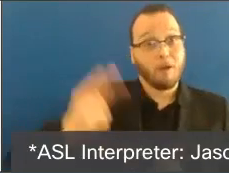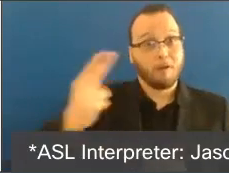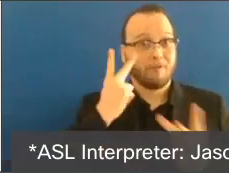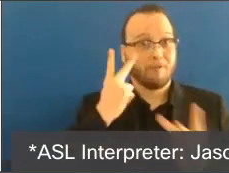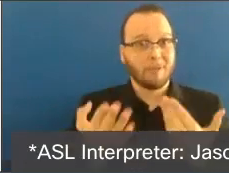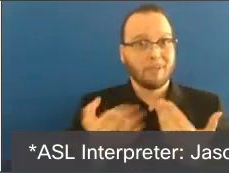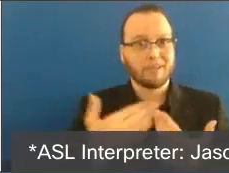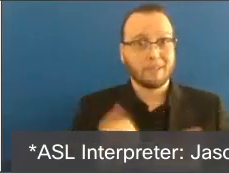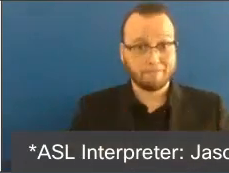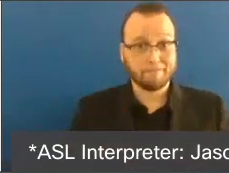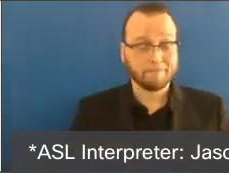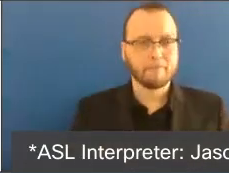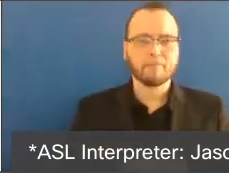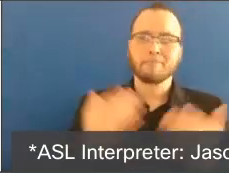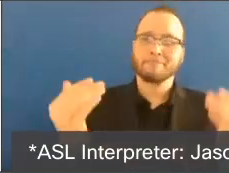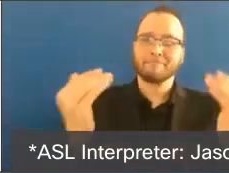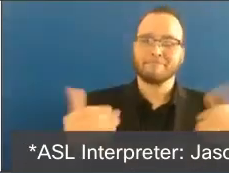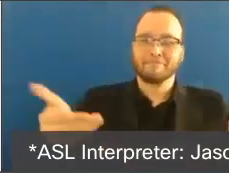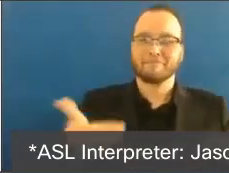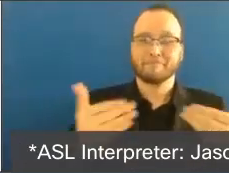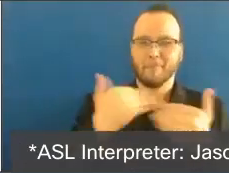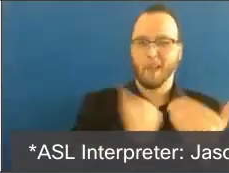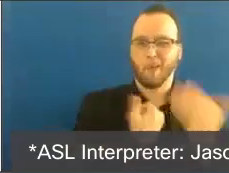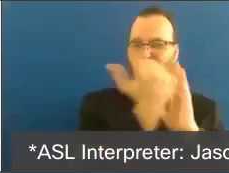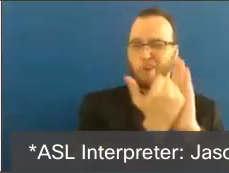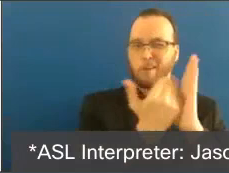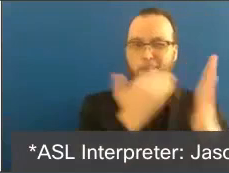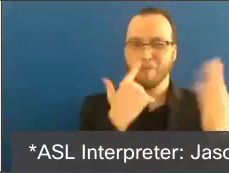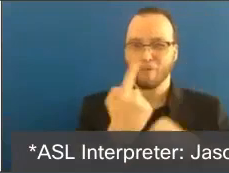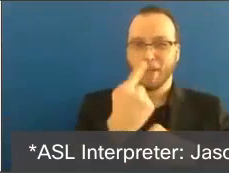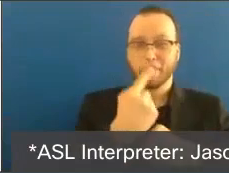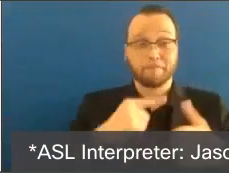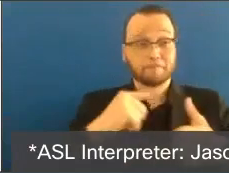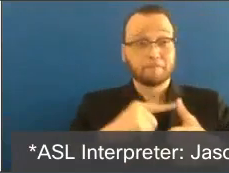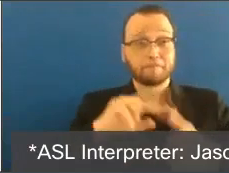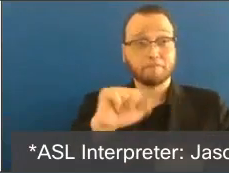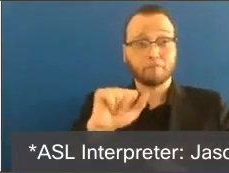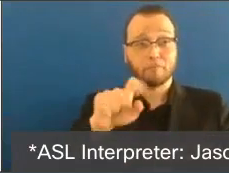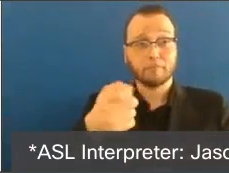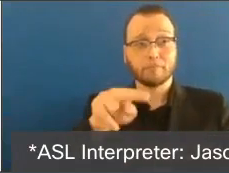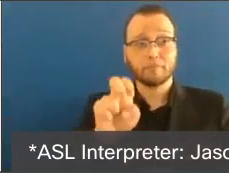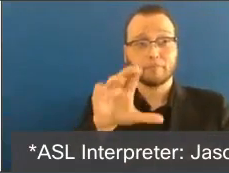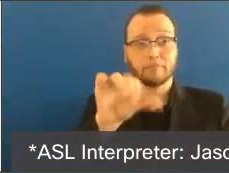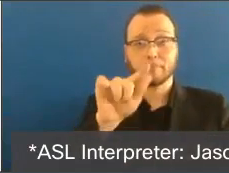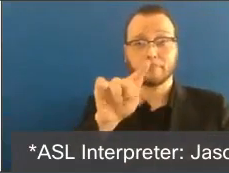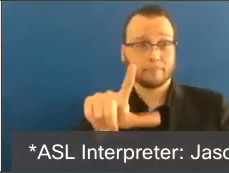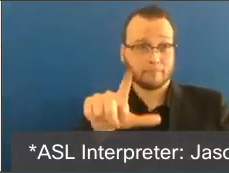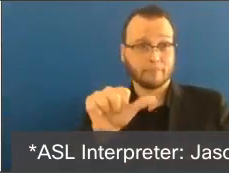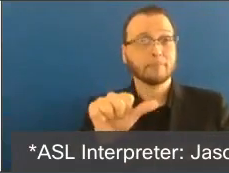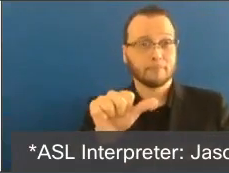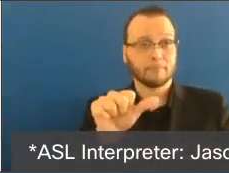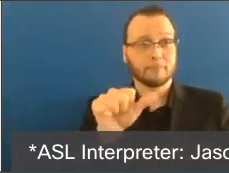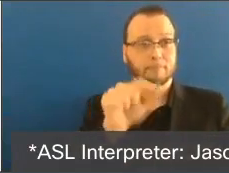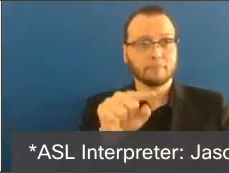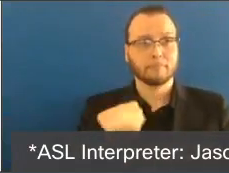Next, I would like to introduce today's webinar agenda. First, Roxanne Castaneda, a public health advisor at the Substance Abuse and